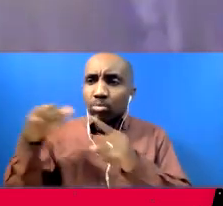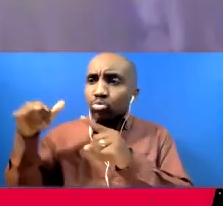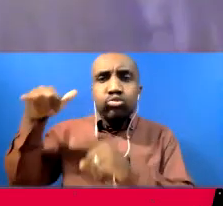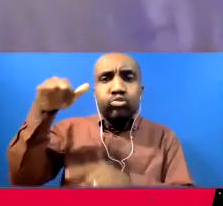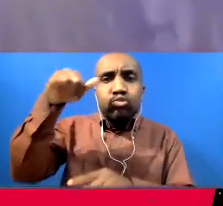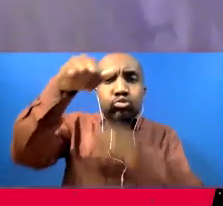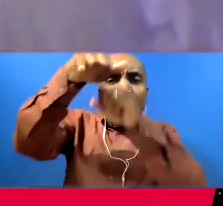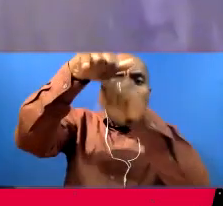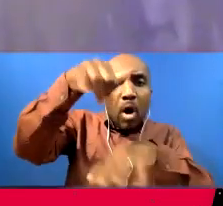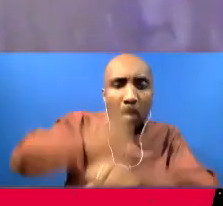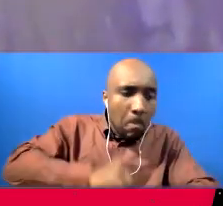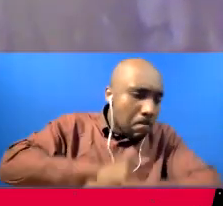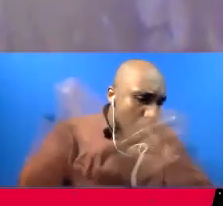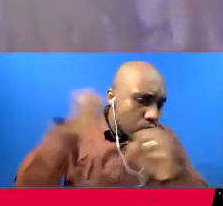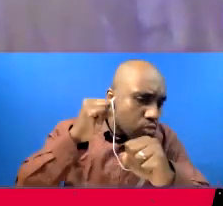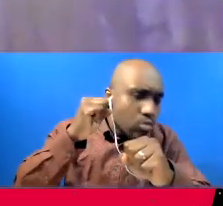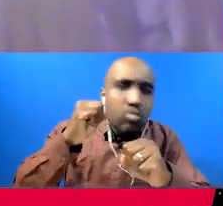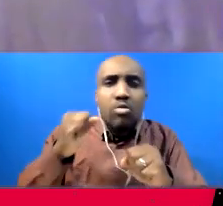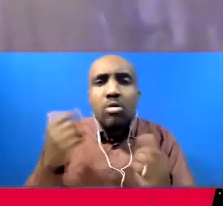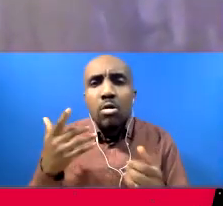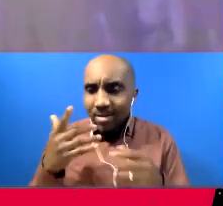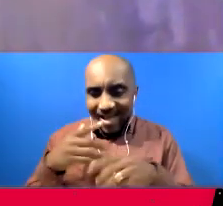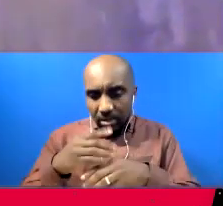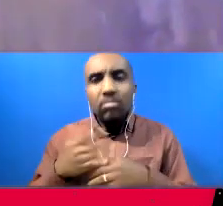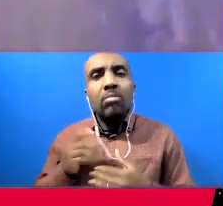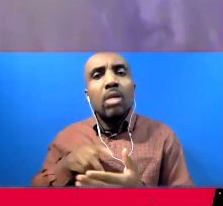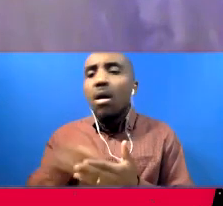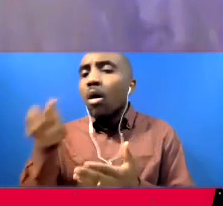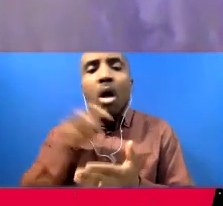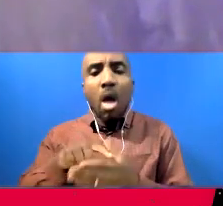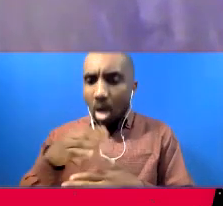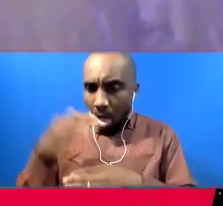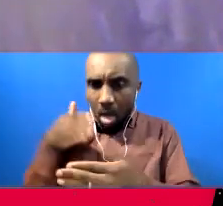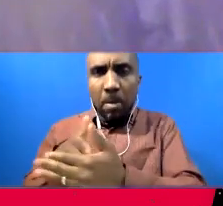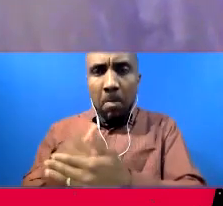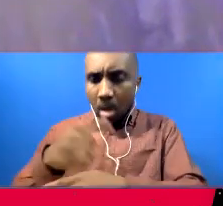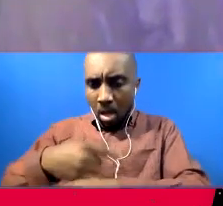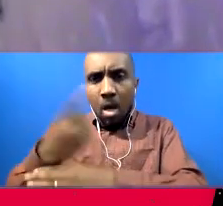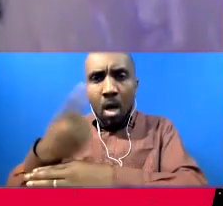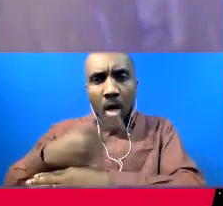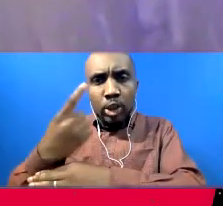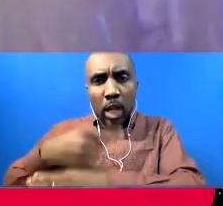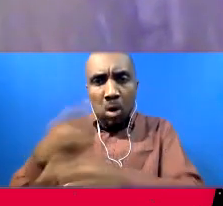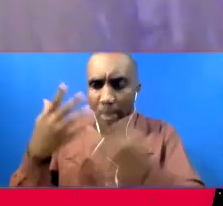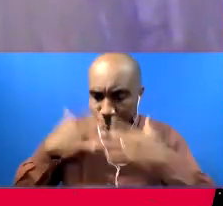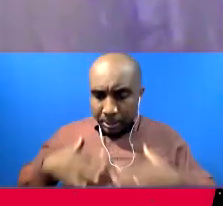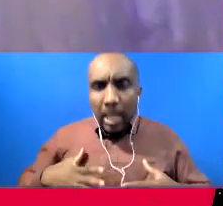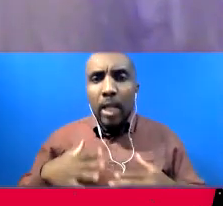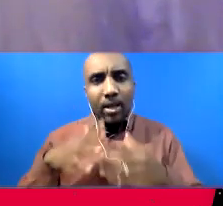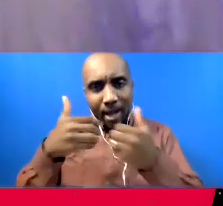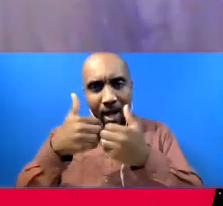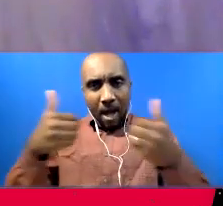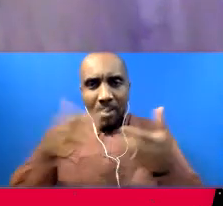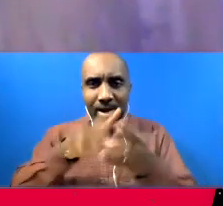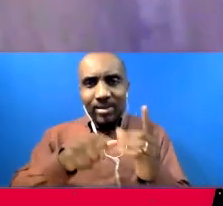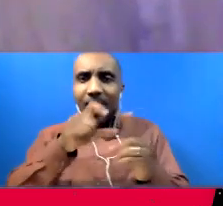in their sleep, to the violence of checkpoints that prevents ordinary Palestinians from going about their daily lives. Apartheid laws that systematically